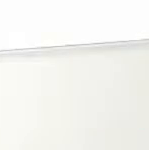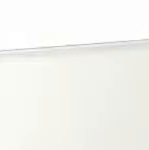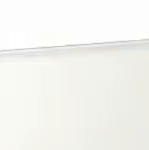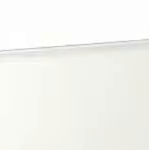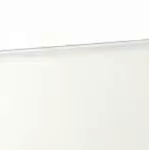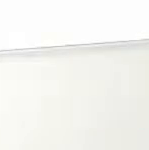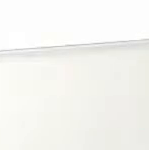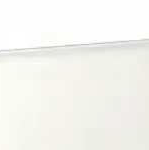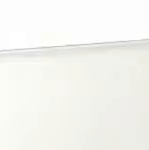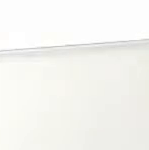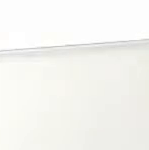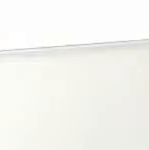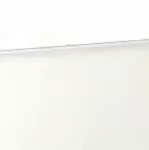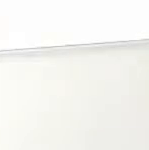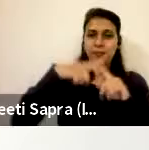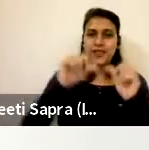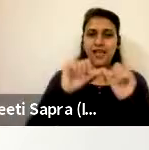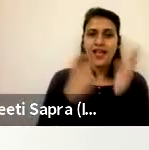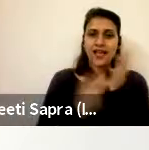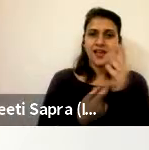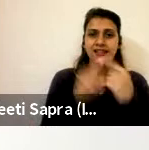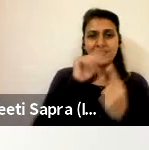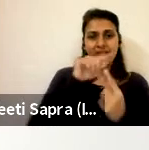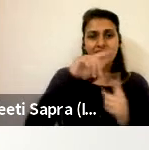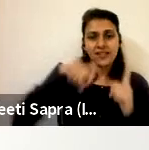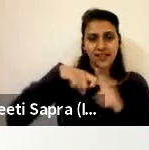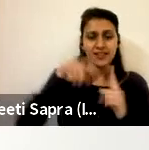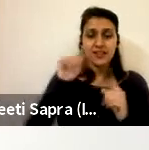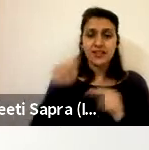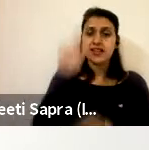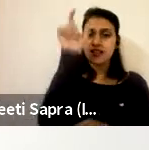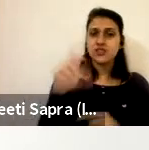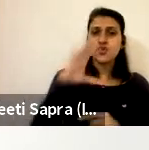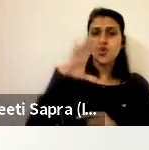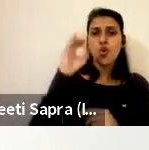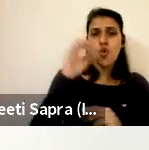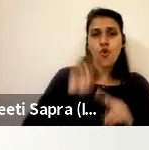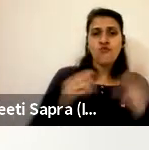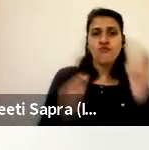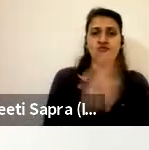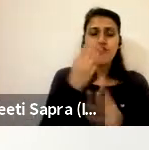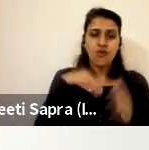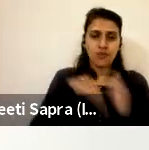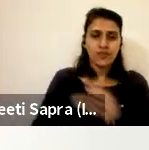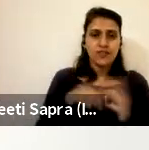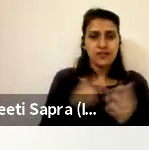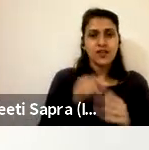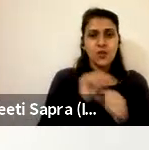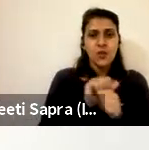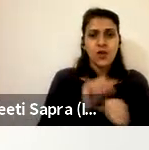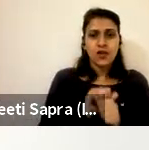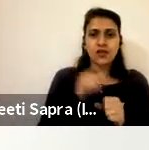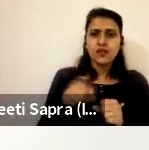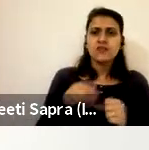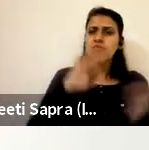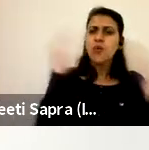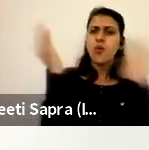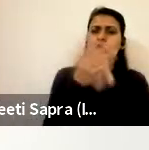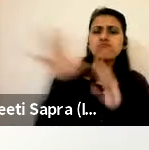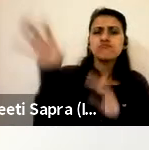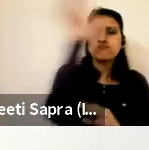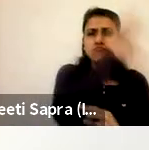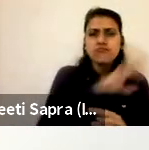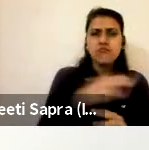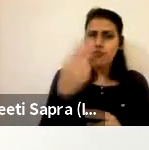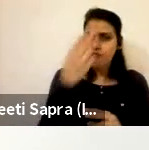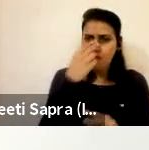Hi, my name is Karthik Sahani, and I'm the co-founder and CEO at iSTEM, where our vision is to empower 1/5 of the global population of people with disabilities